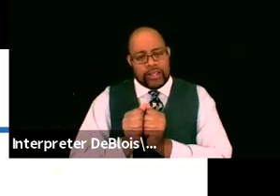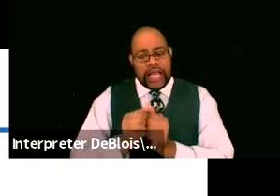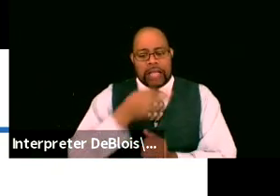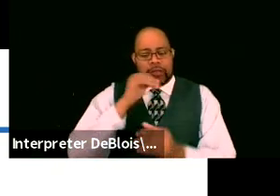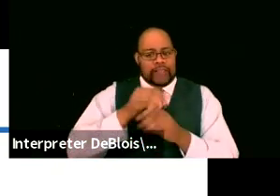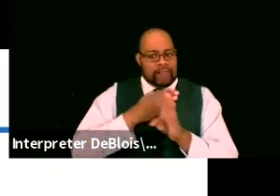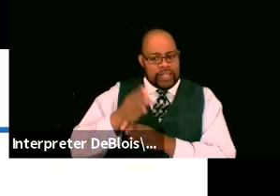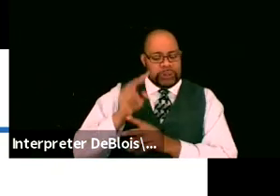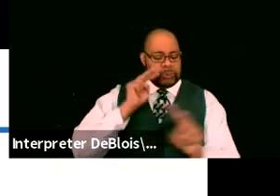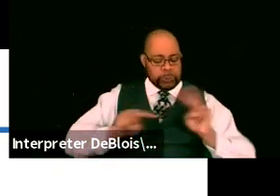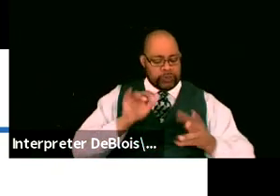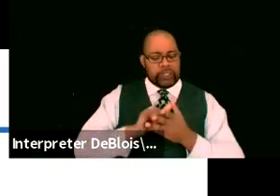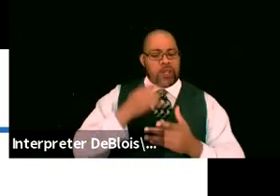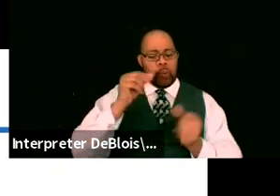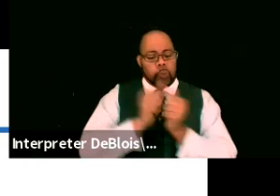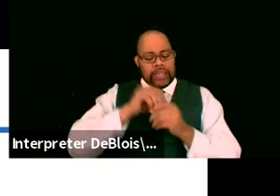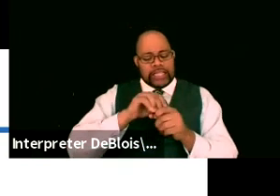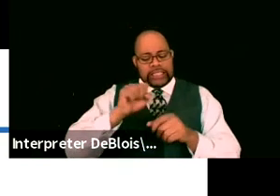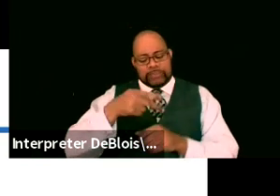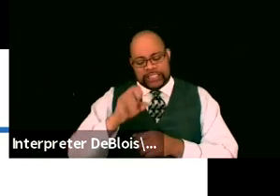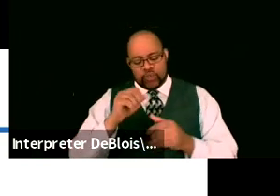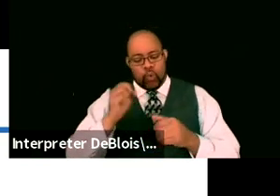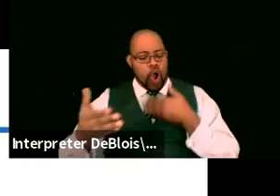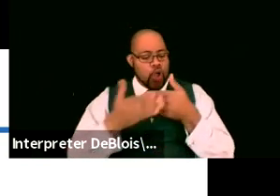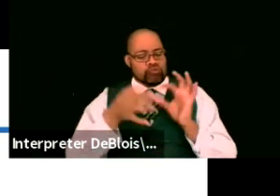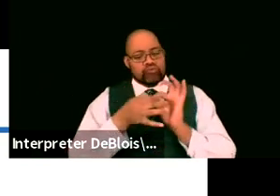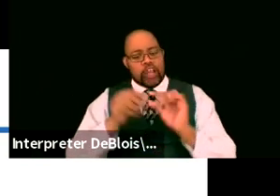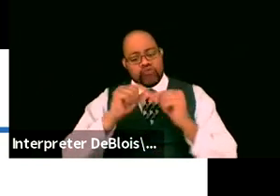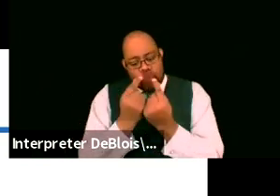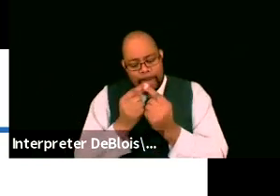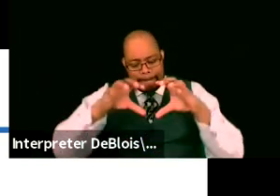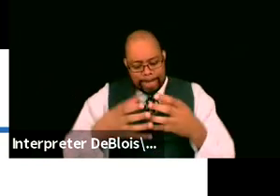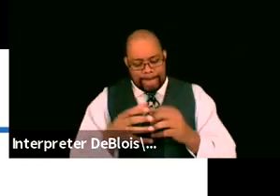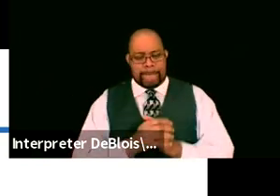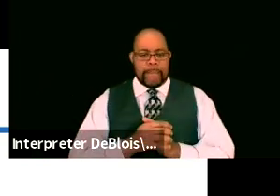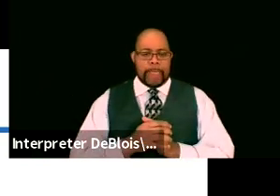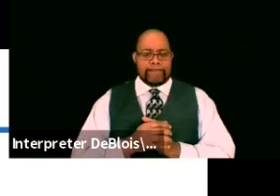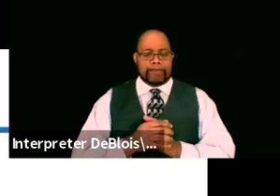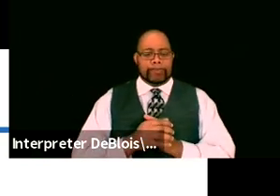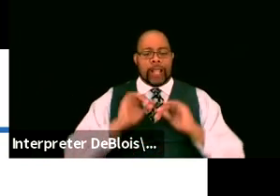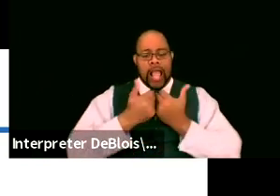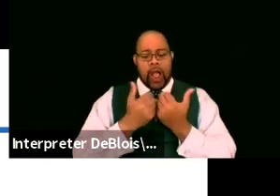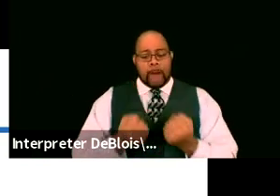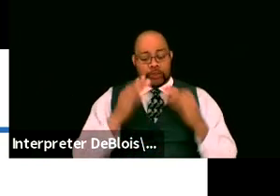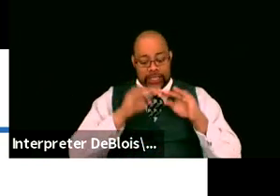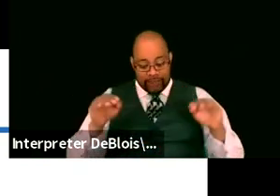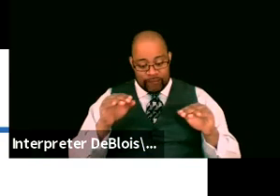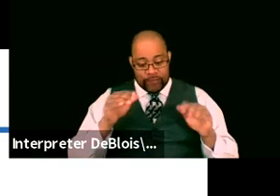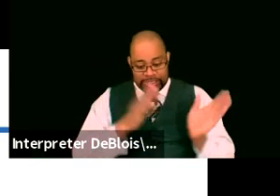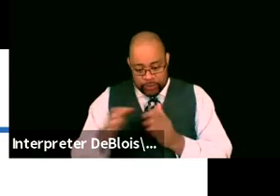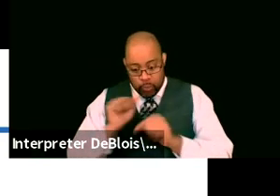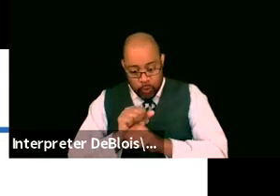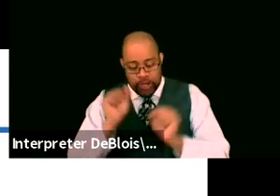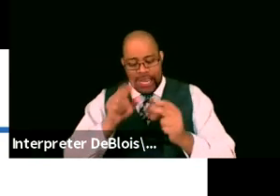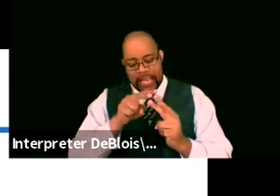field. And usually you're looking within a species or closely related group of species. Now, the way multi-locus sequence typing works is you can